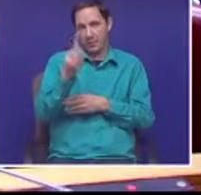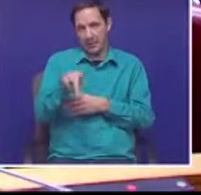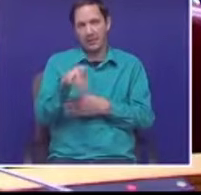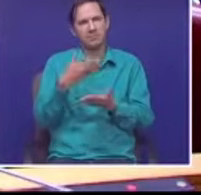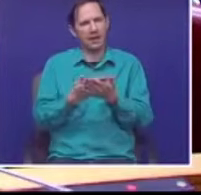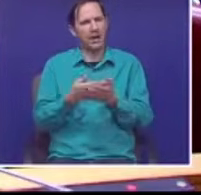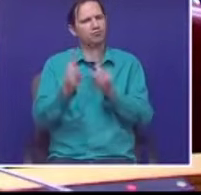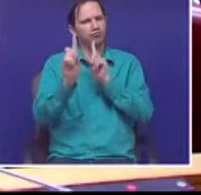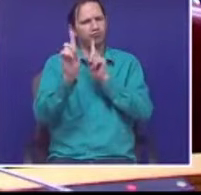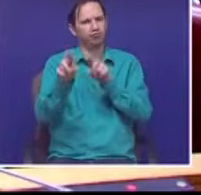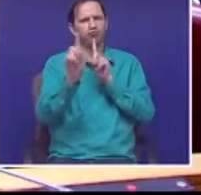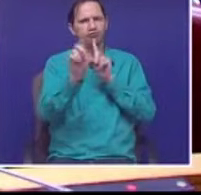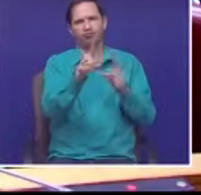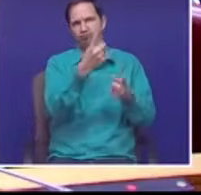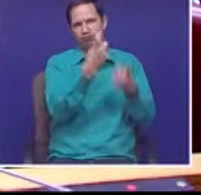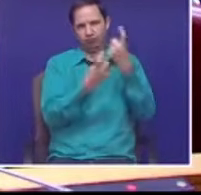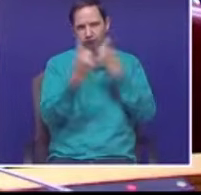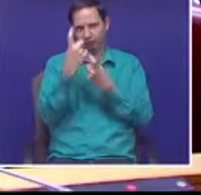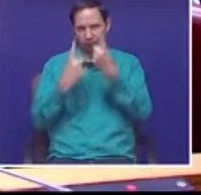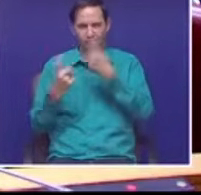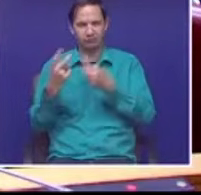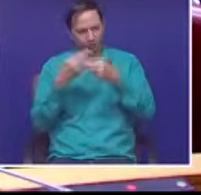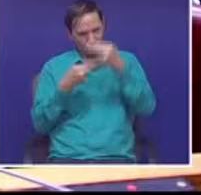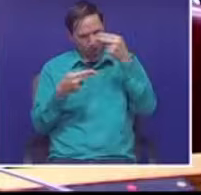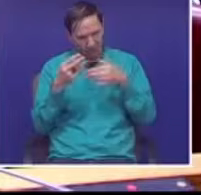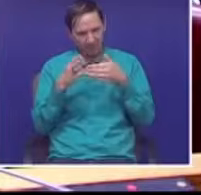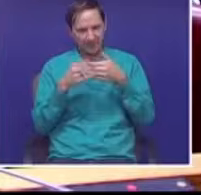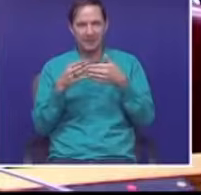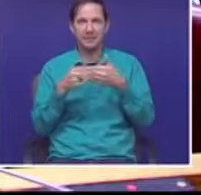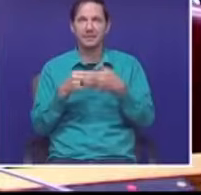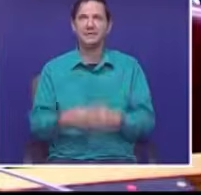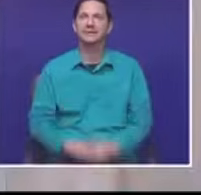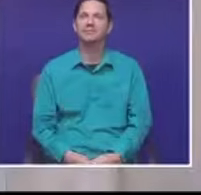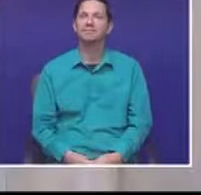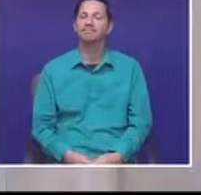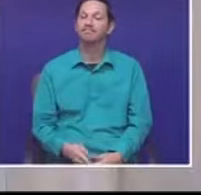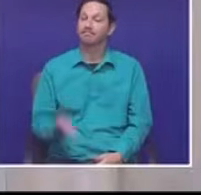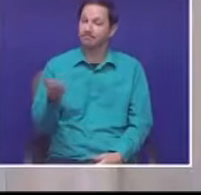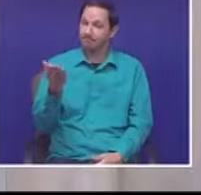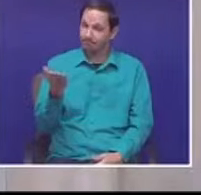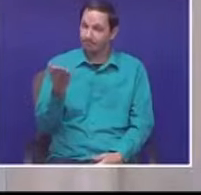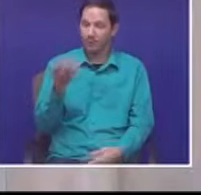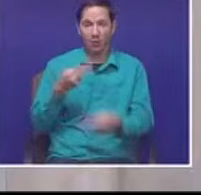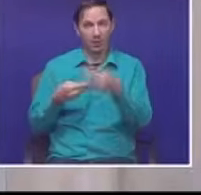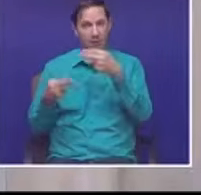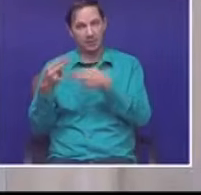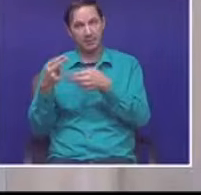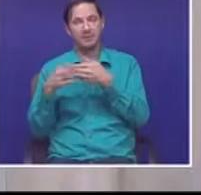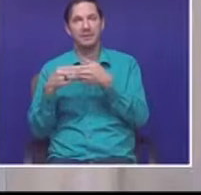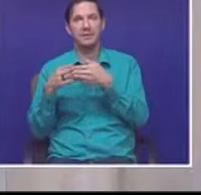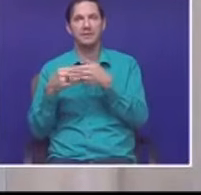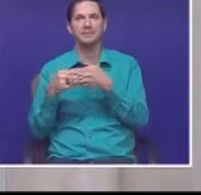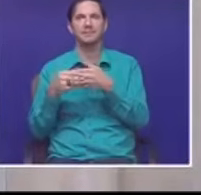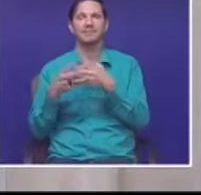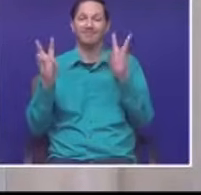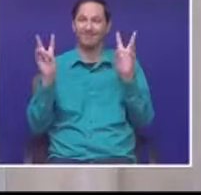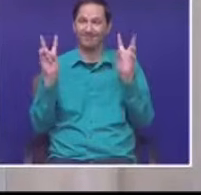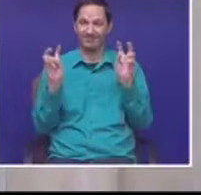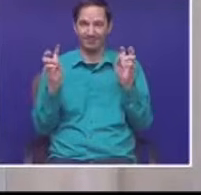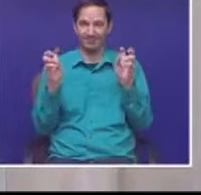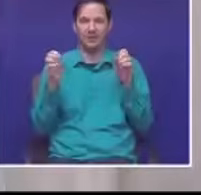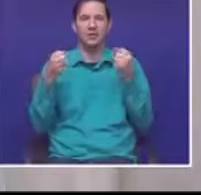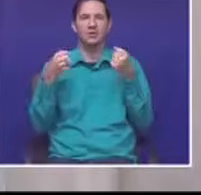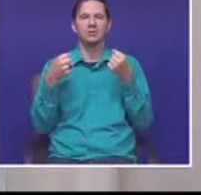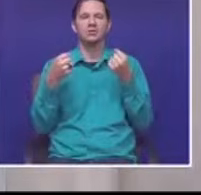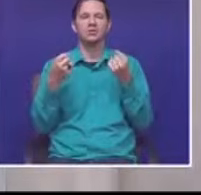questions to the honorable members. Honorable Member, Chairperson, the issue of scholar